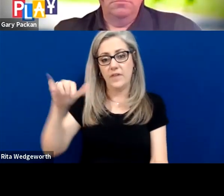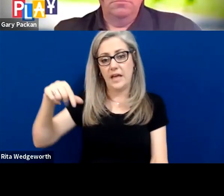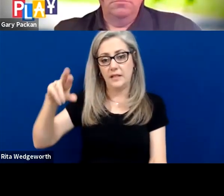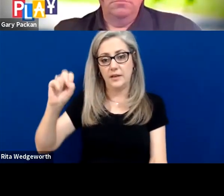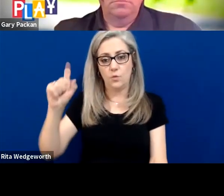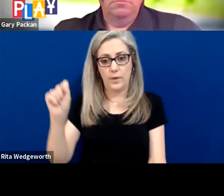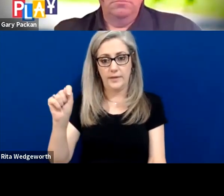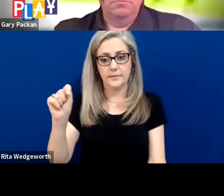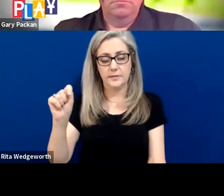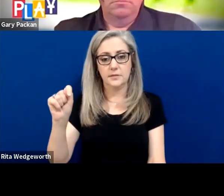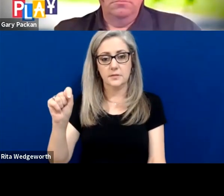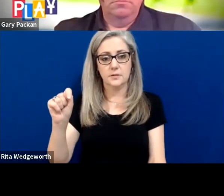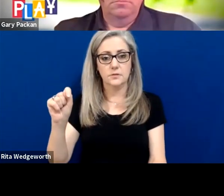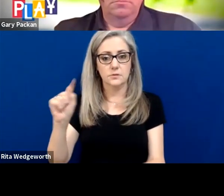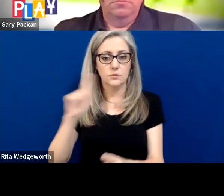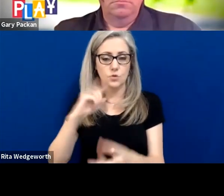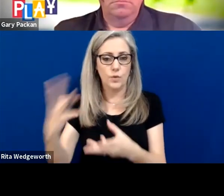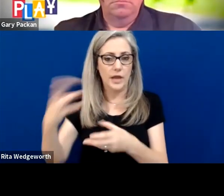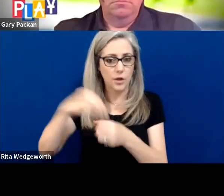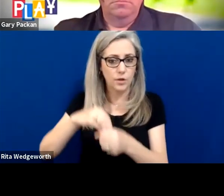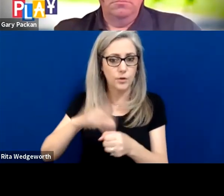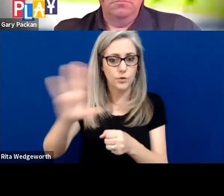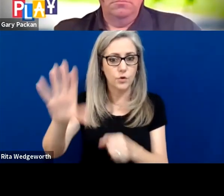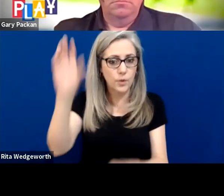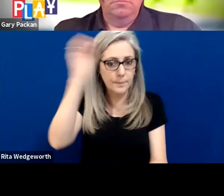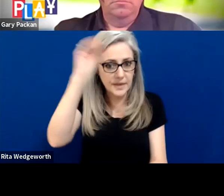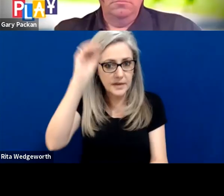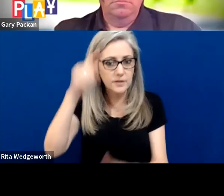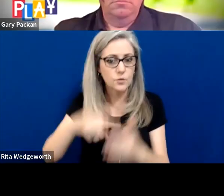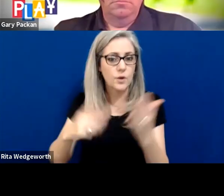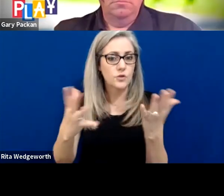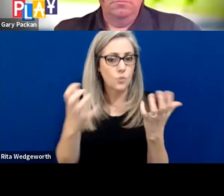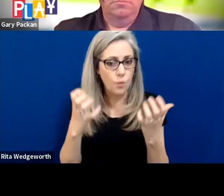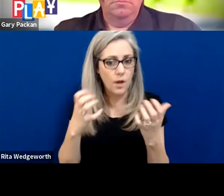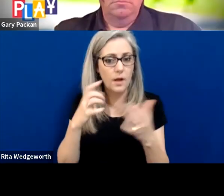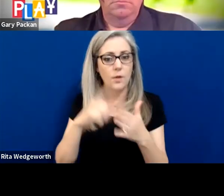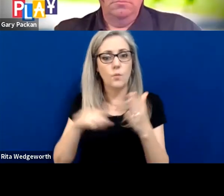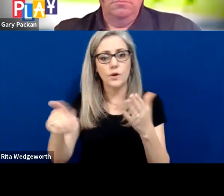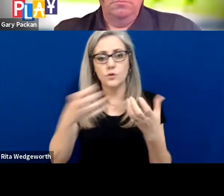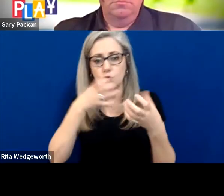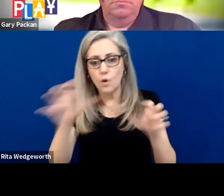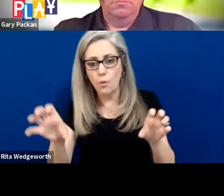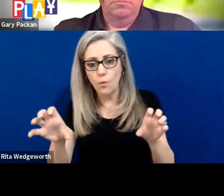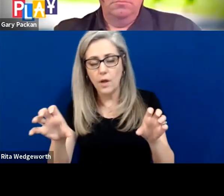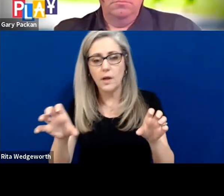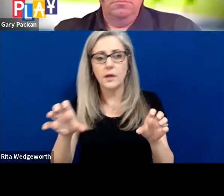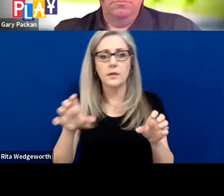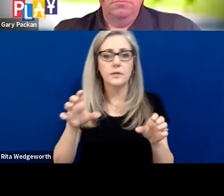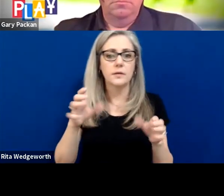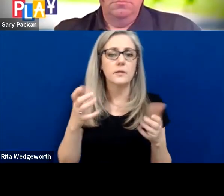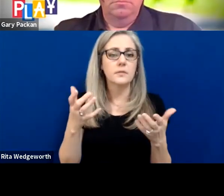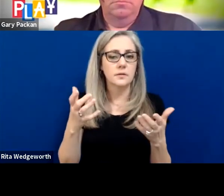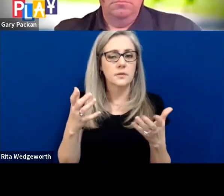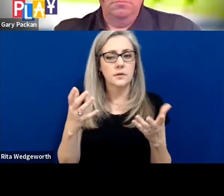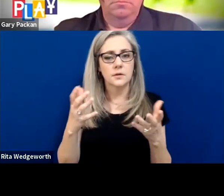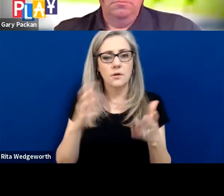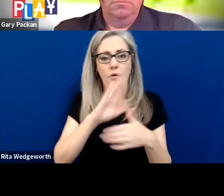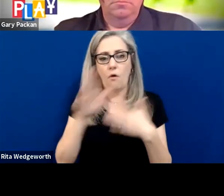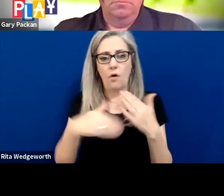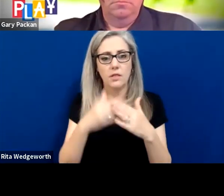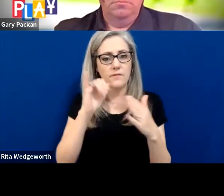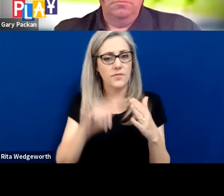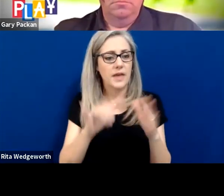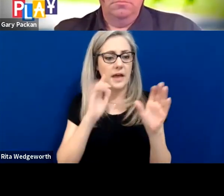those, opinions and what you want, what you don't want, what you want to see, and put that into a really